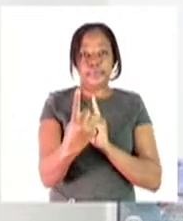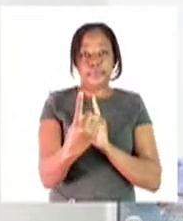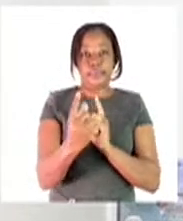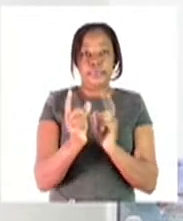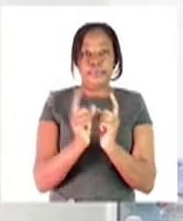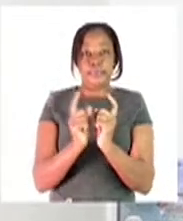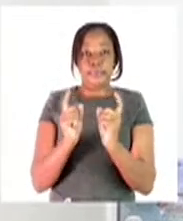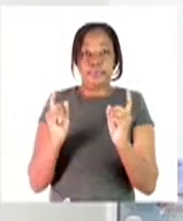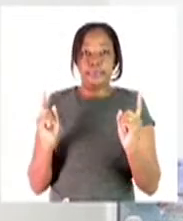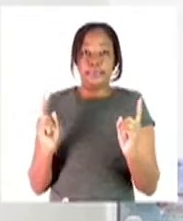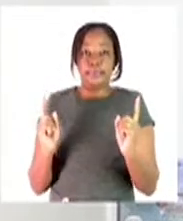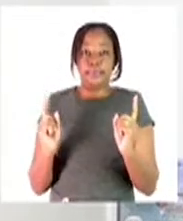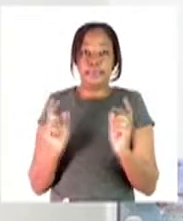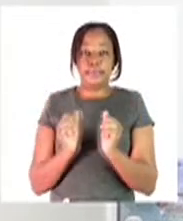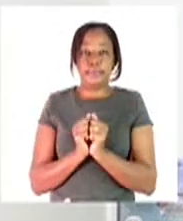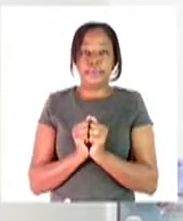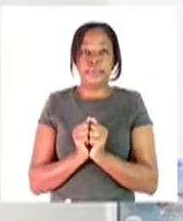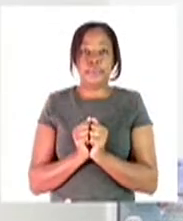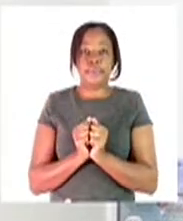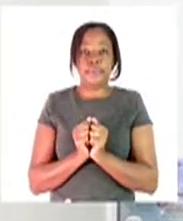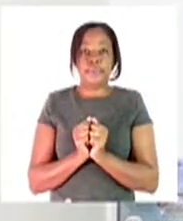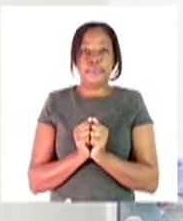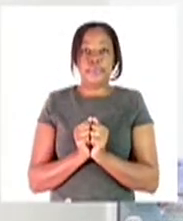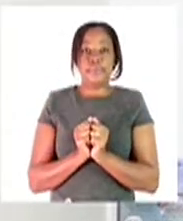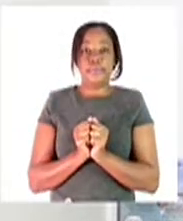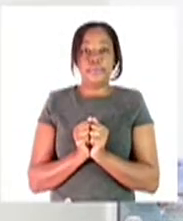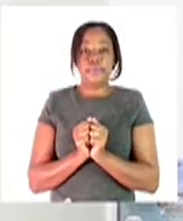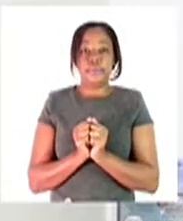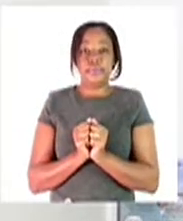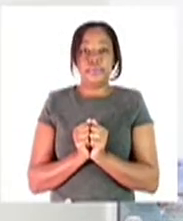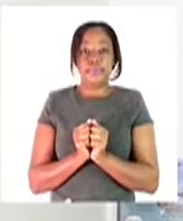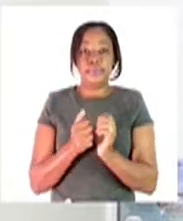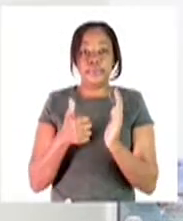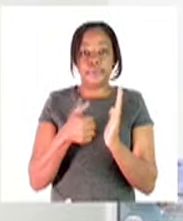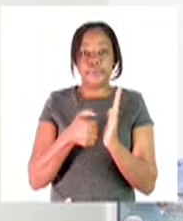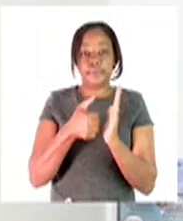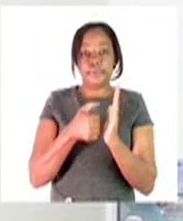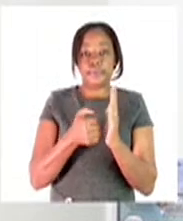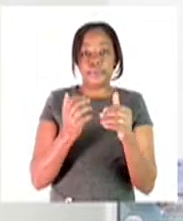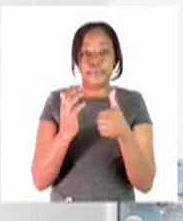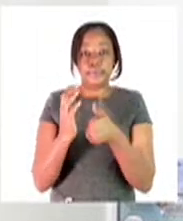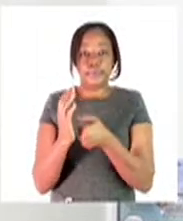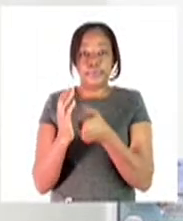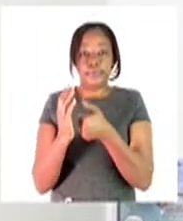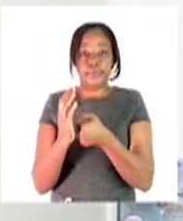from other people. Let us now sanitize. Spray,